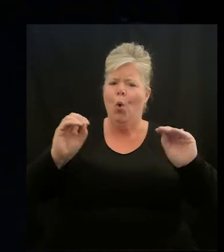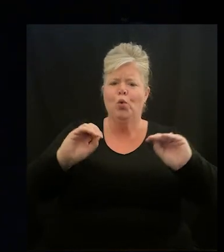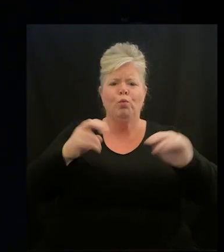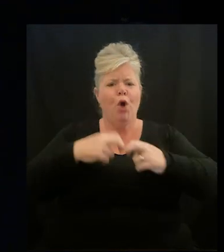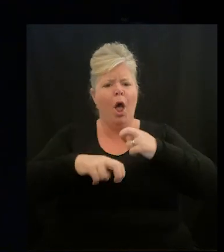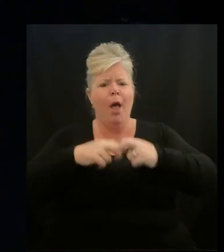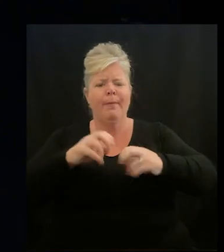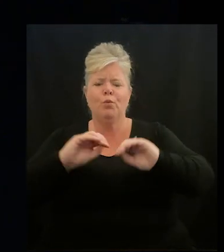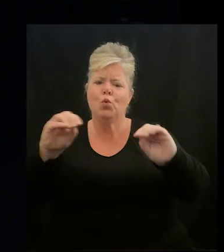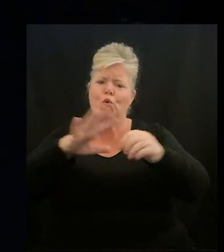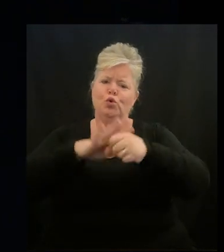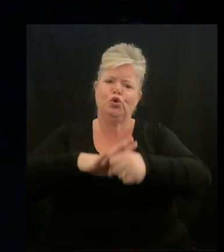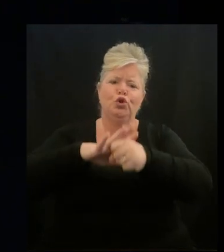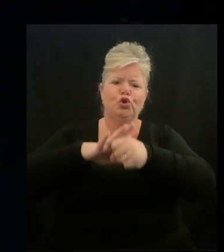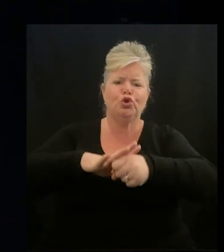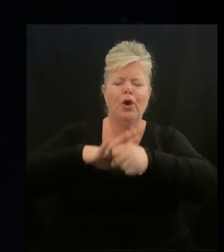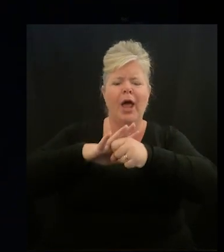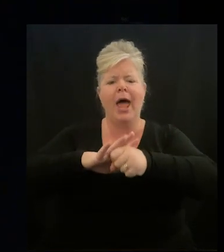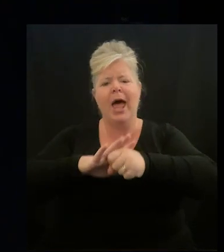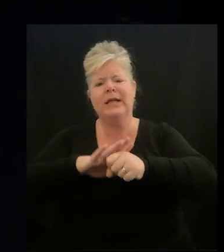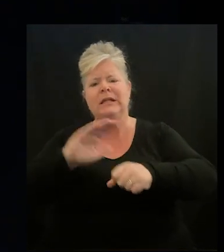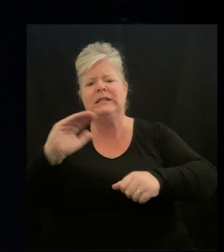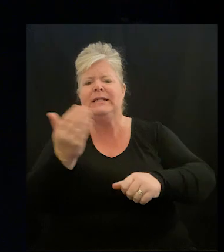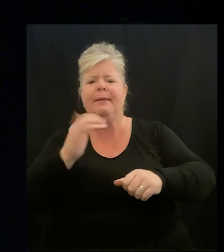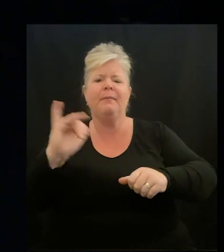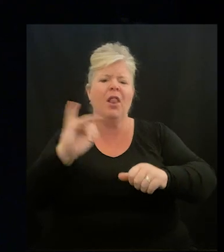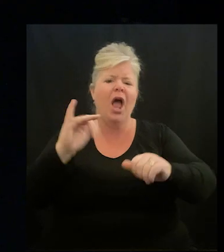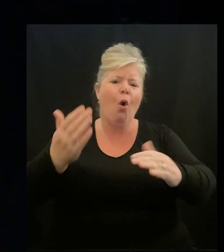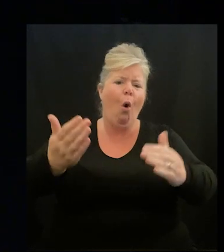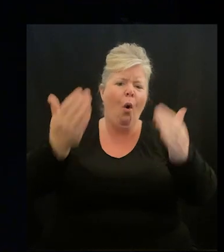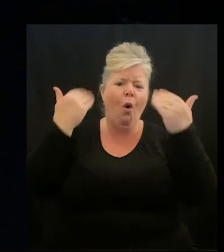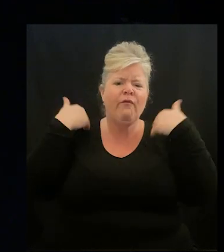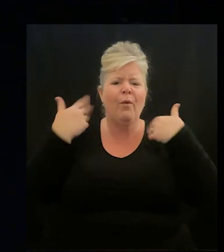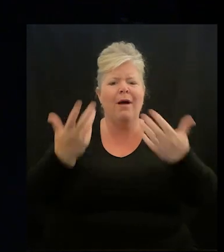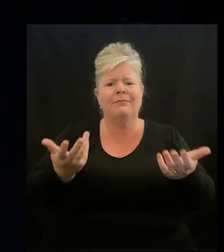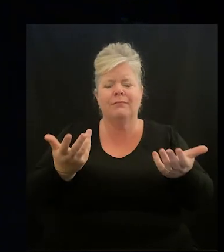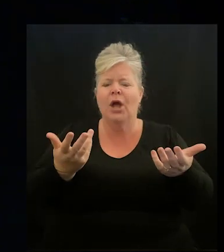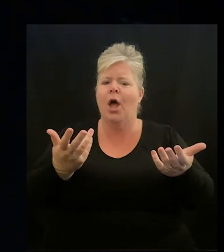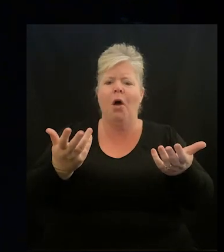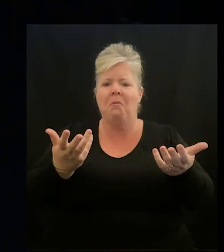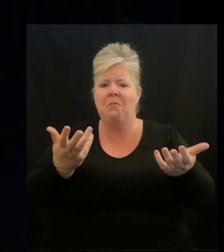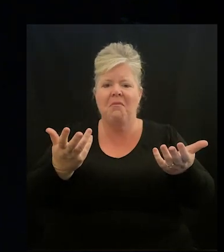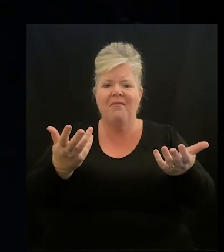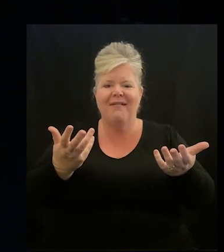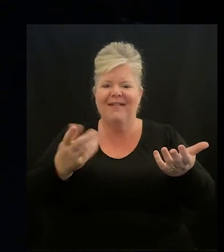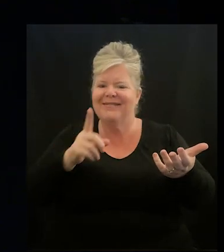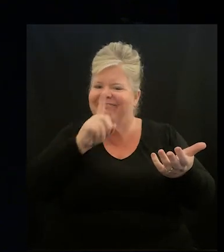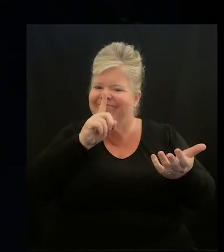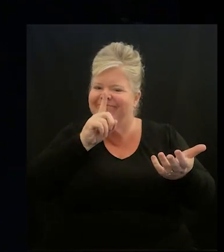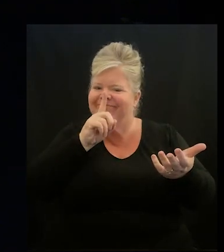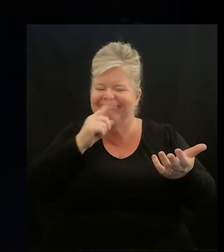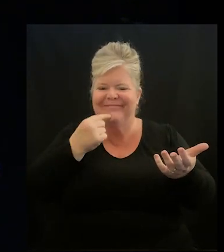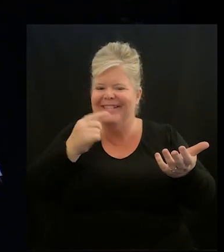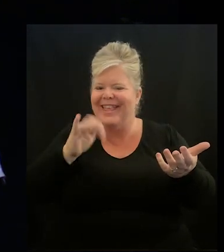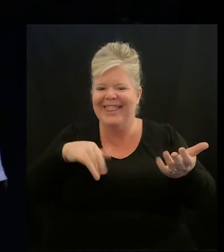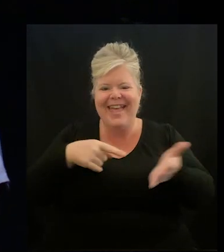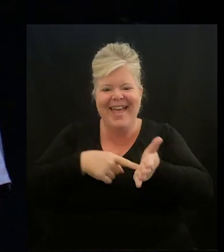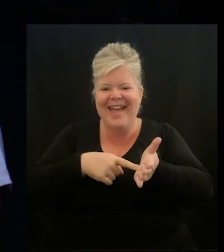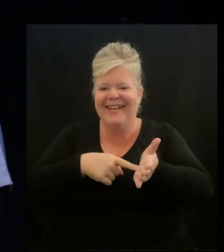pressure-packed situations that will seem to create an overbearing load on our